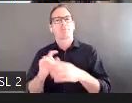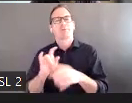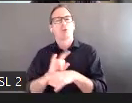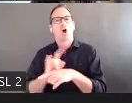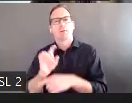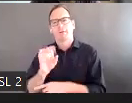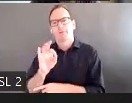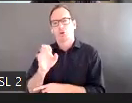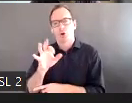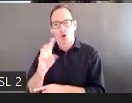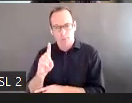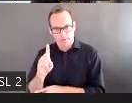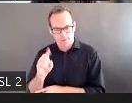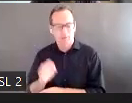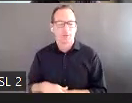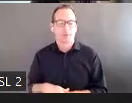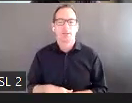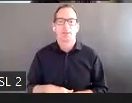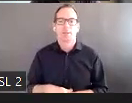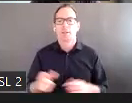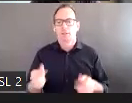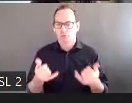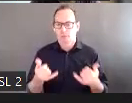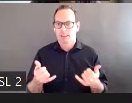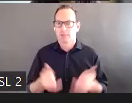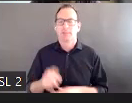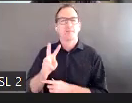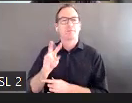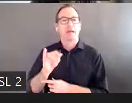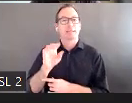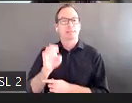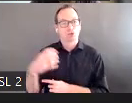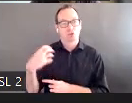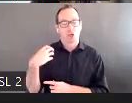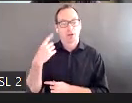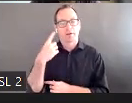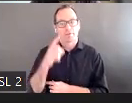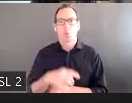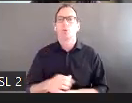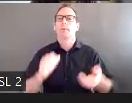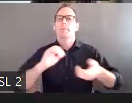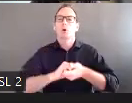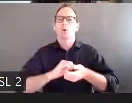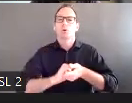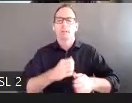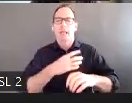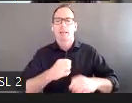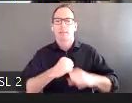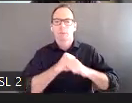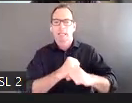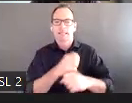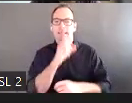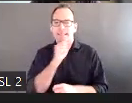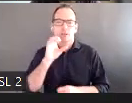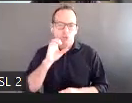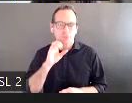chair of the law enforcement agencies with seniors, partners, and protecting seniors, and he is also the